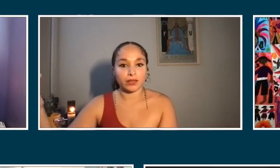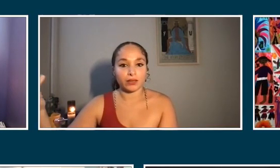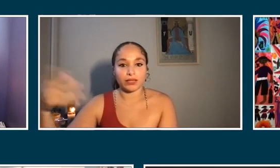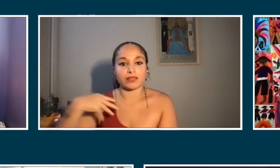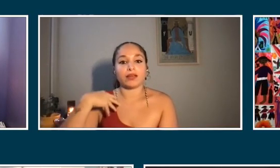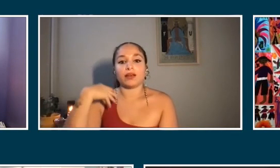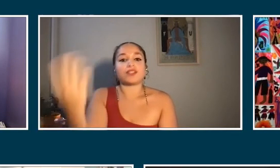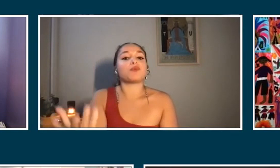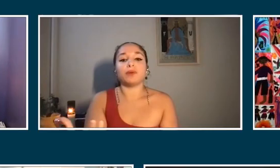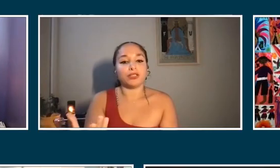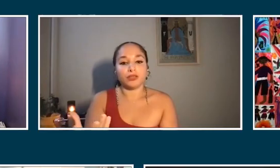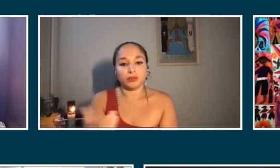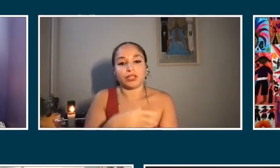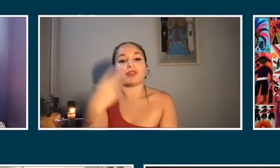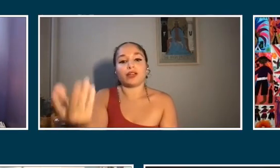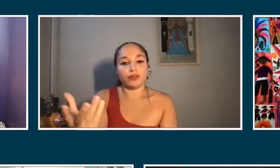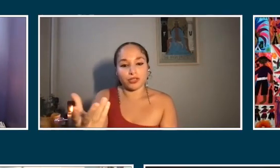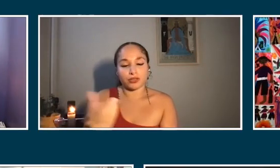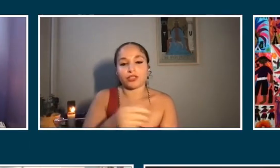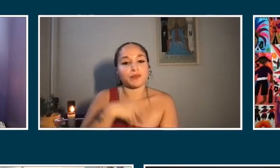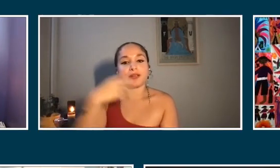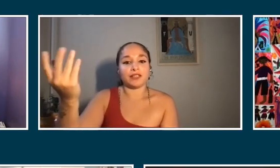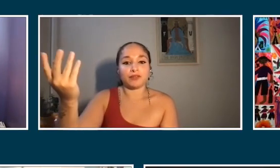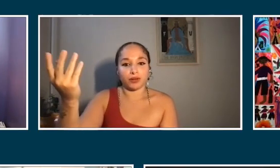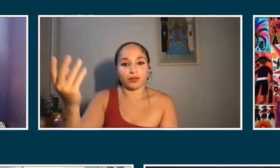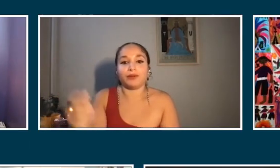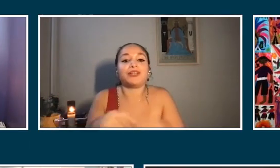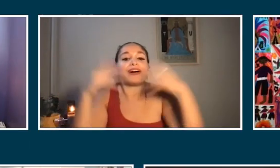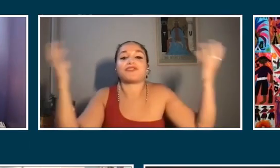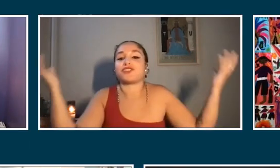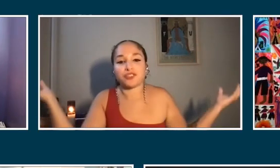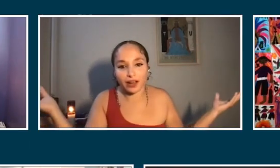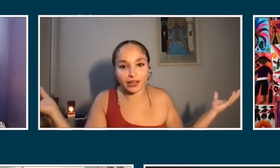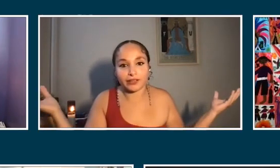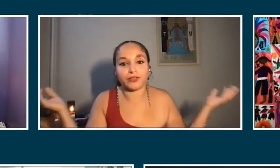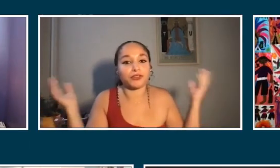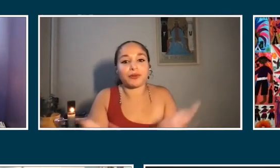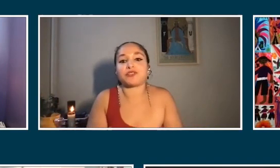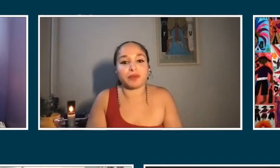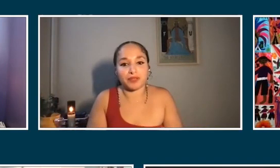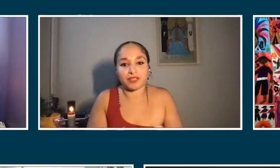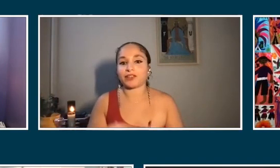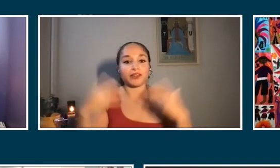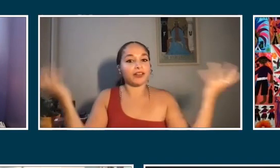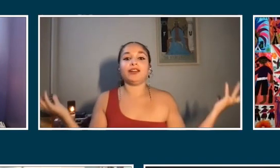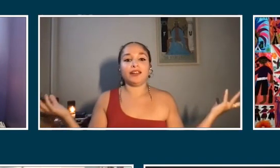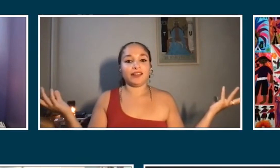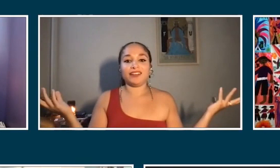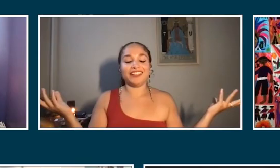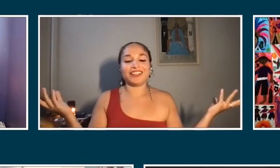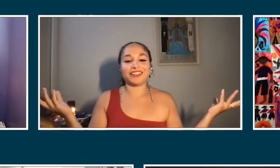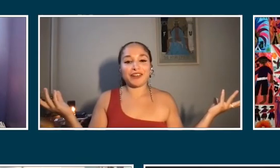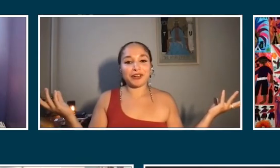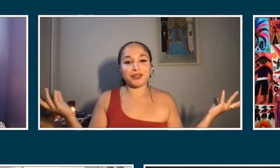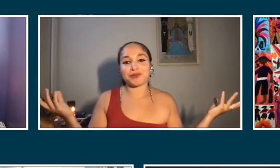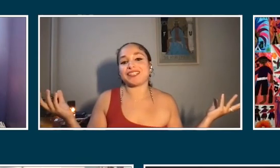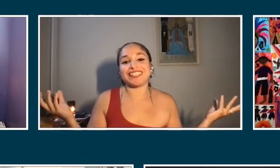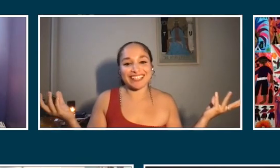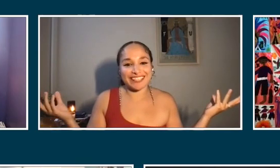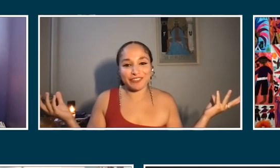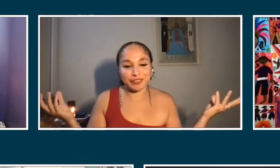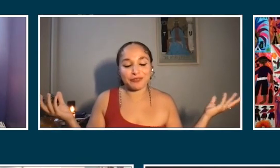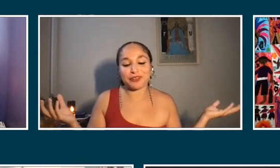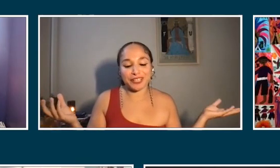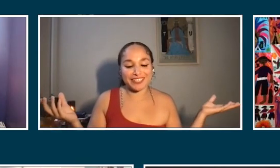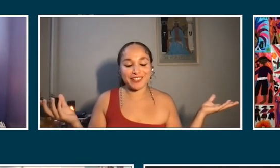still a culture. We'll take it. We want it. We need it. That's what we do. We create culture just by default. We don't have to try. You throw a bunch of people